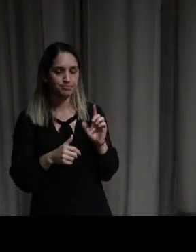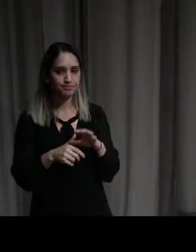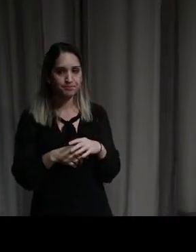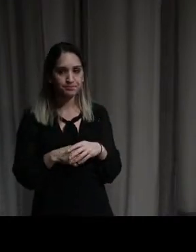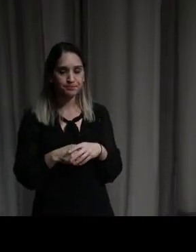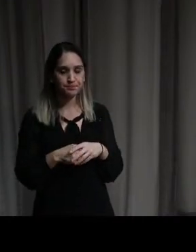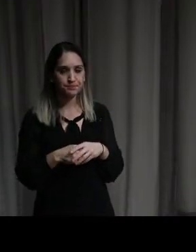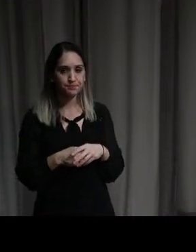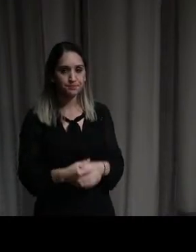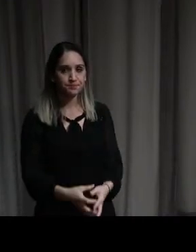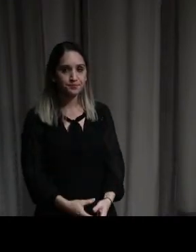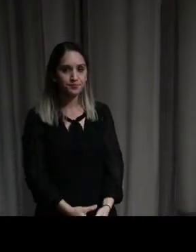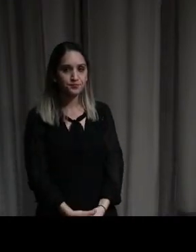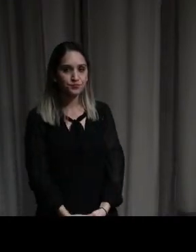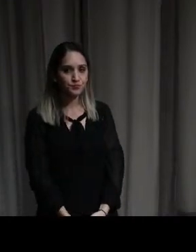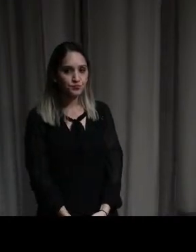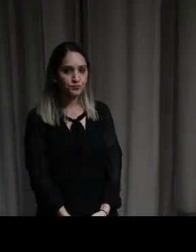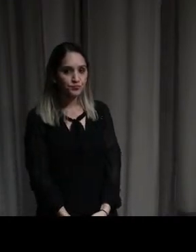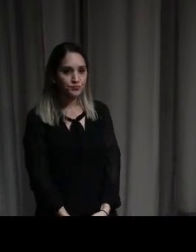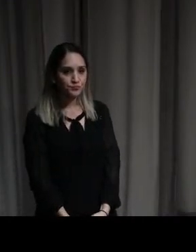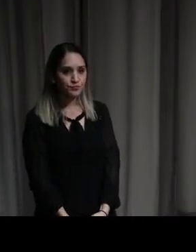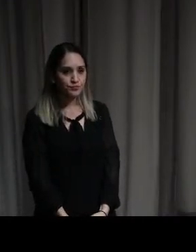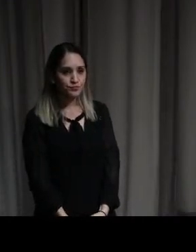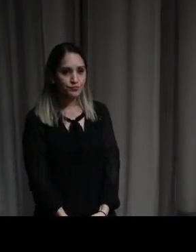Another question?